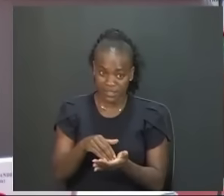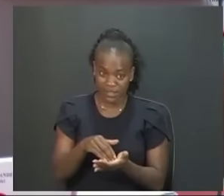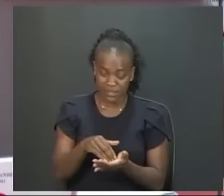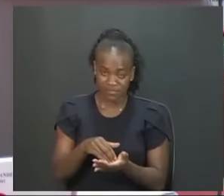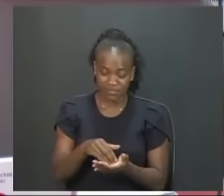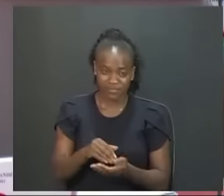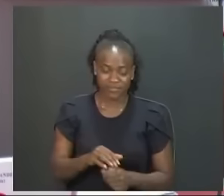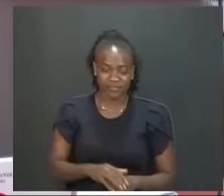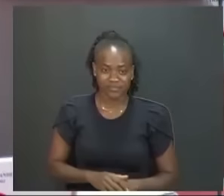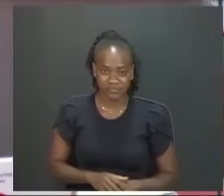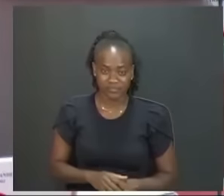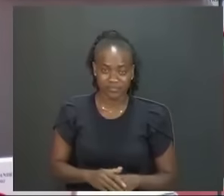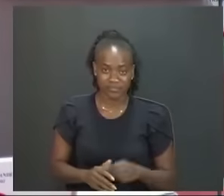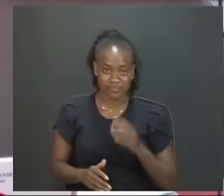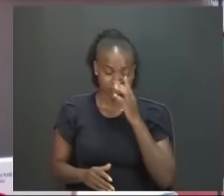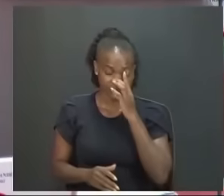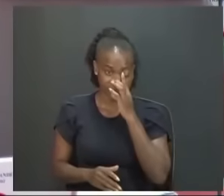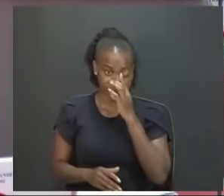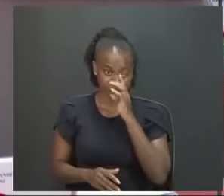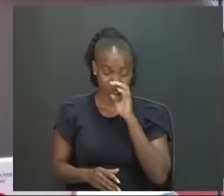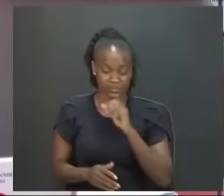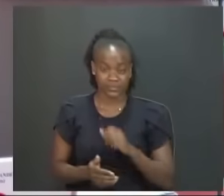repetitive,